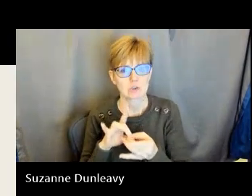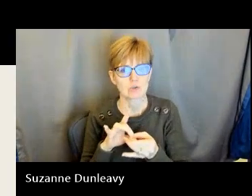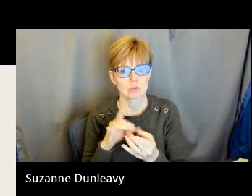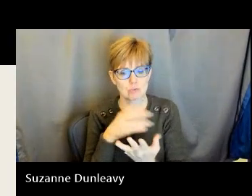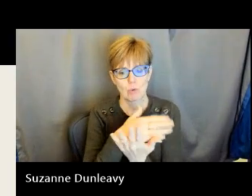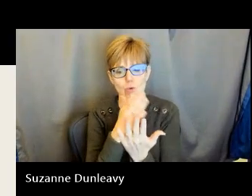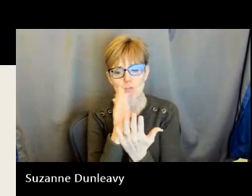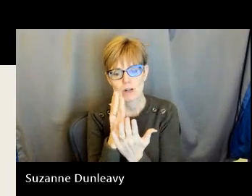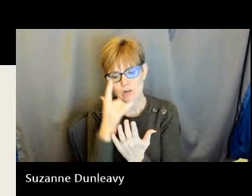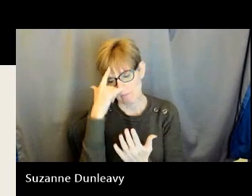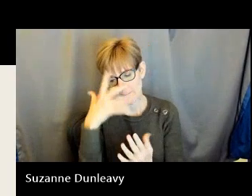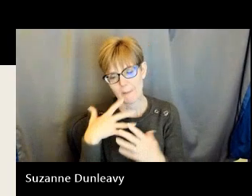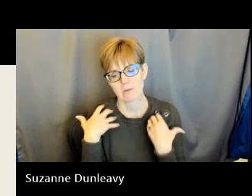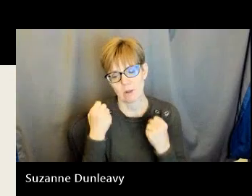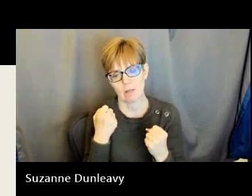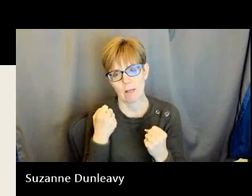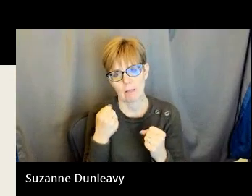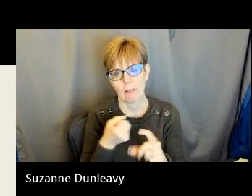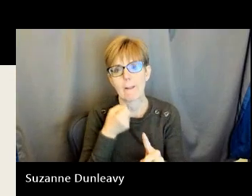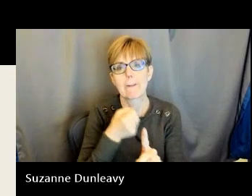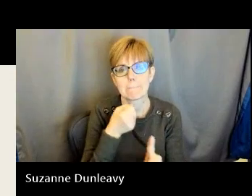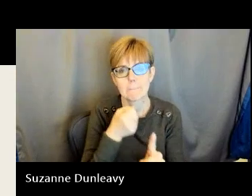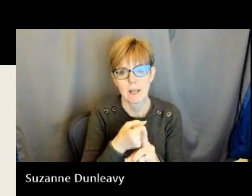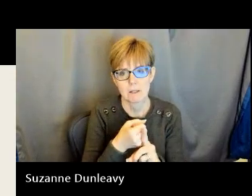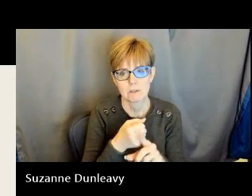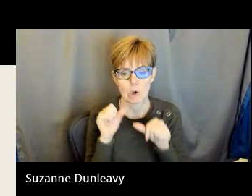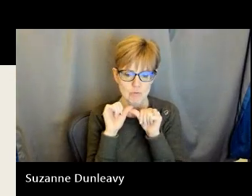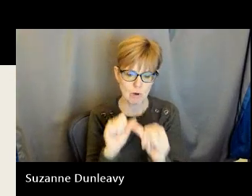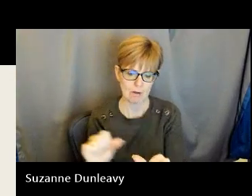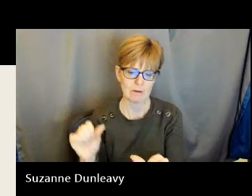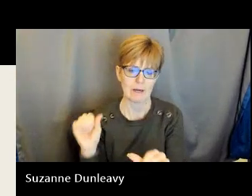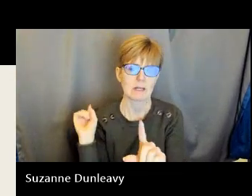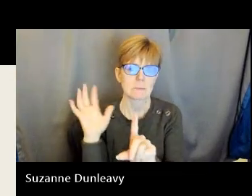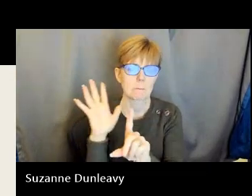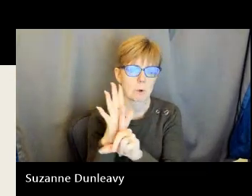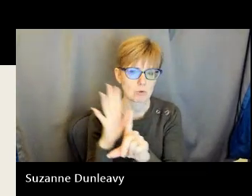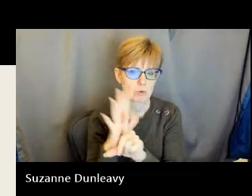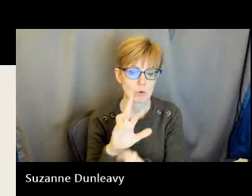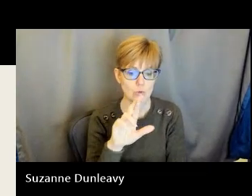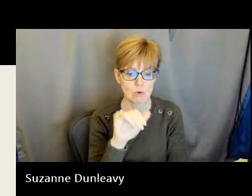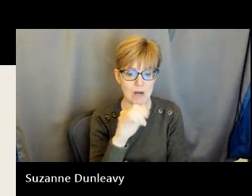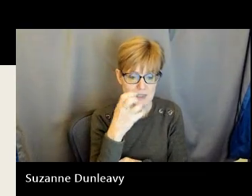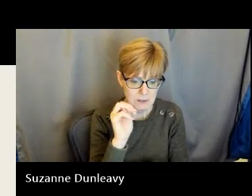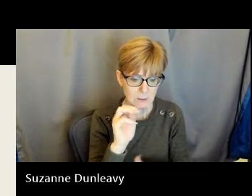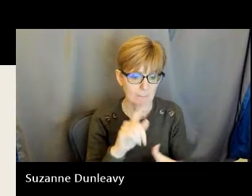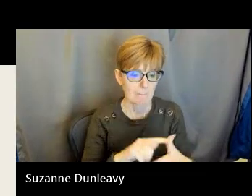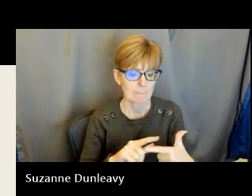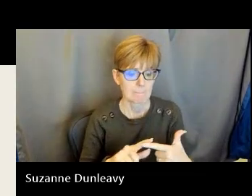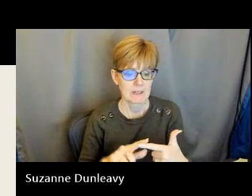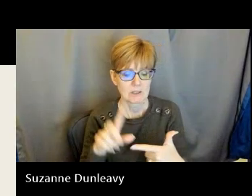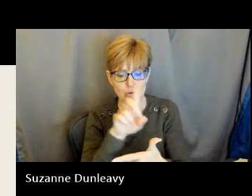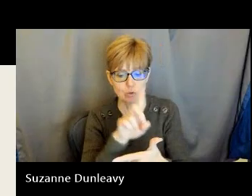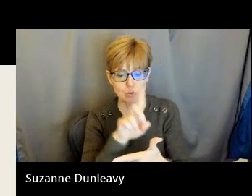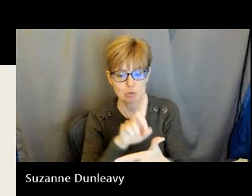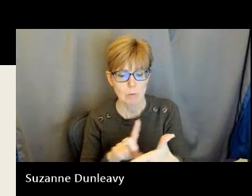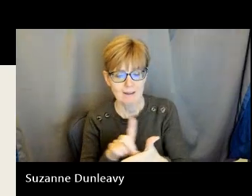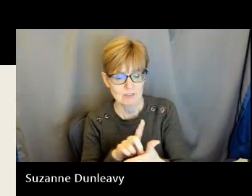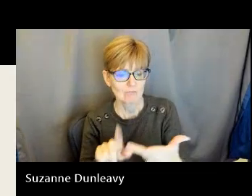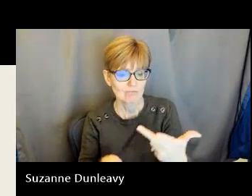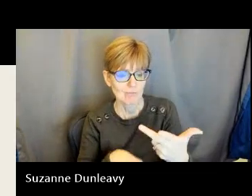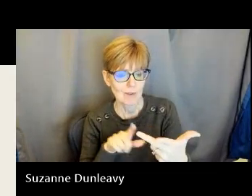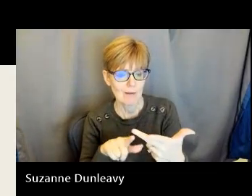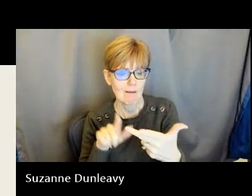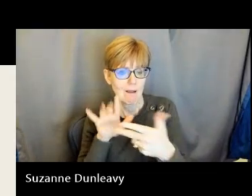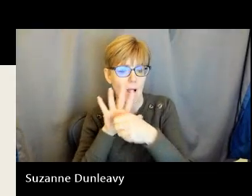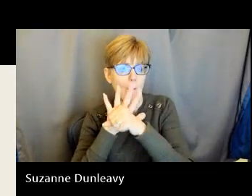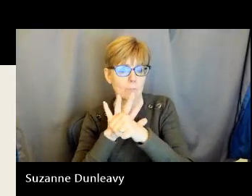health impacts. Chronic exposure to racism, discrimination, and oppression have been consistently shown